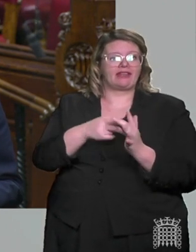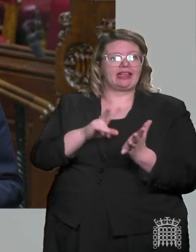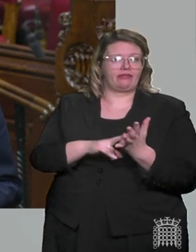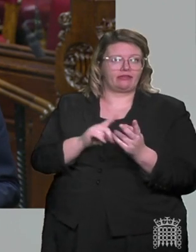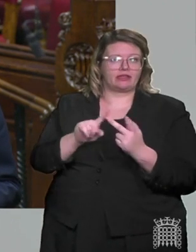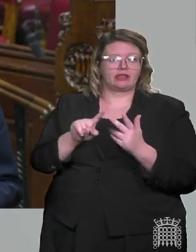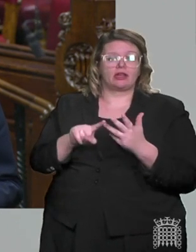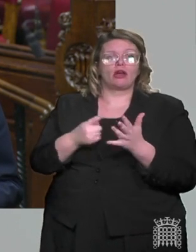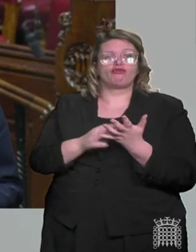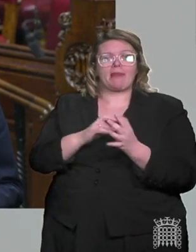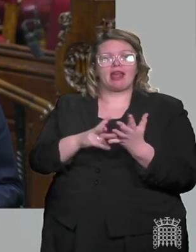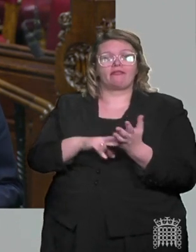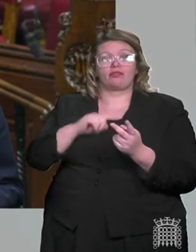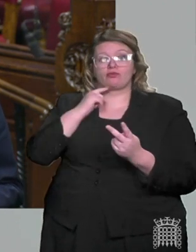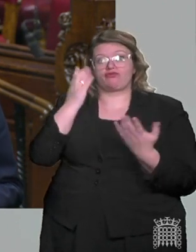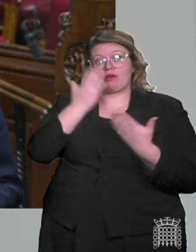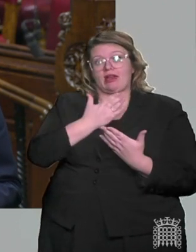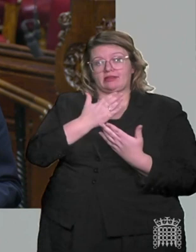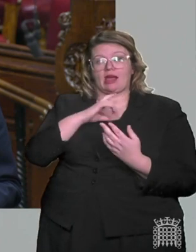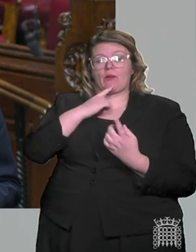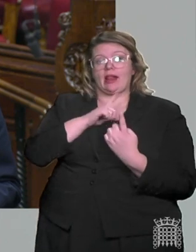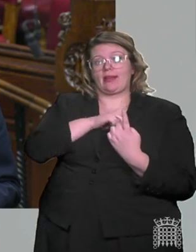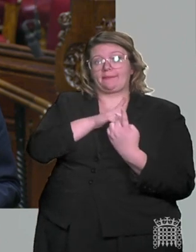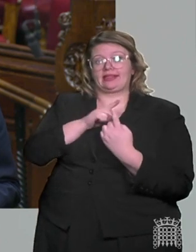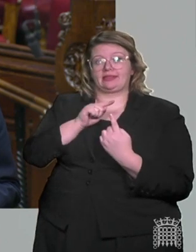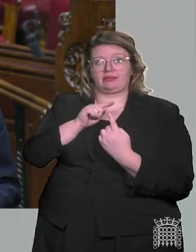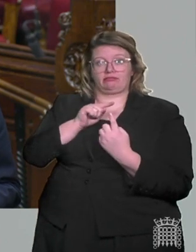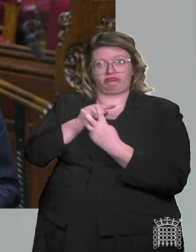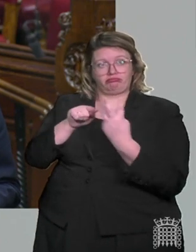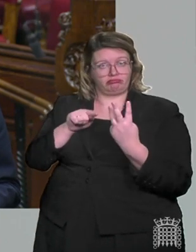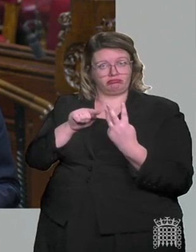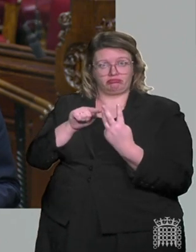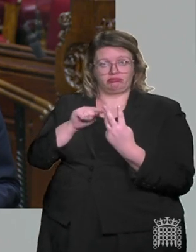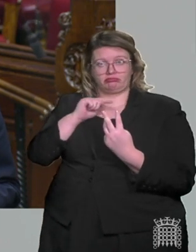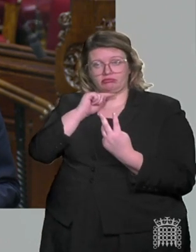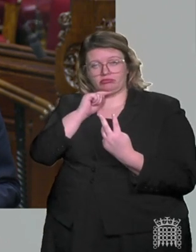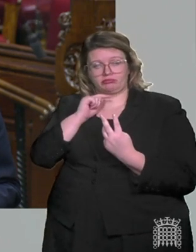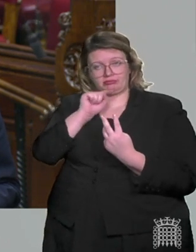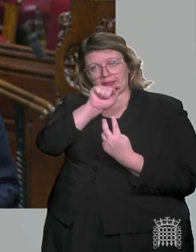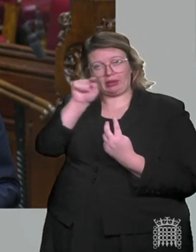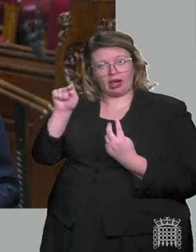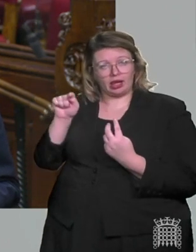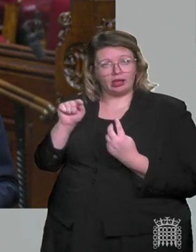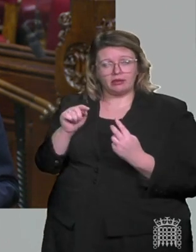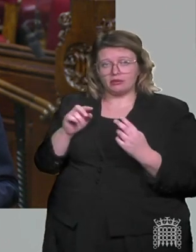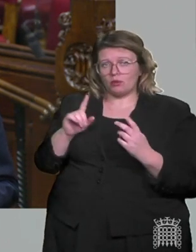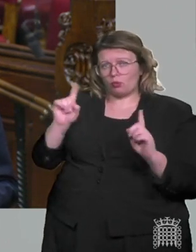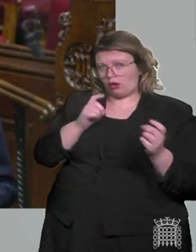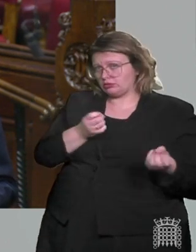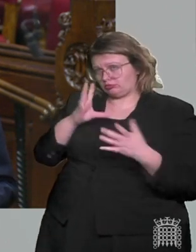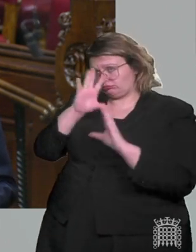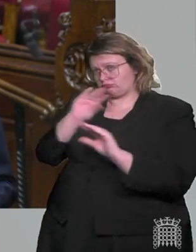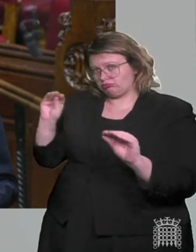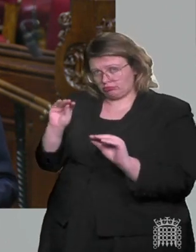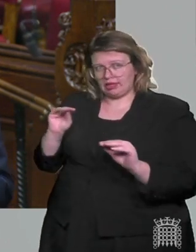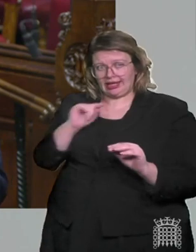message can I take to those that I'll be meeting from the Foreign Secretary that he has persuaded like-minded countries and allies